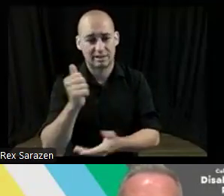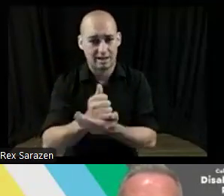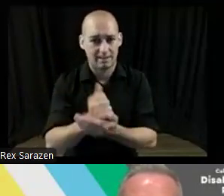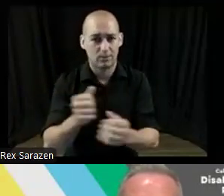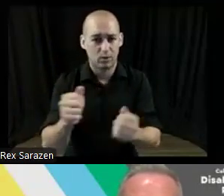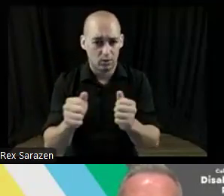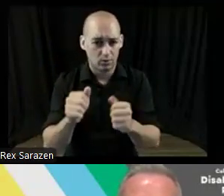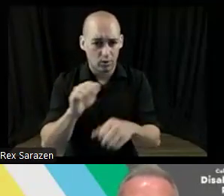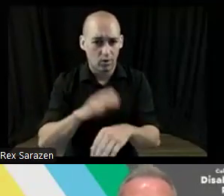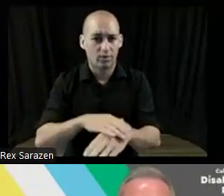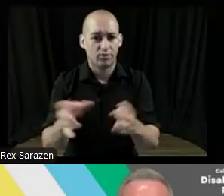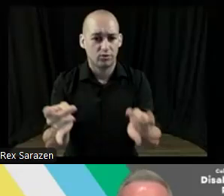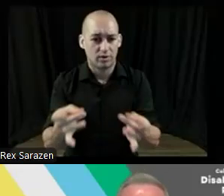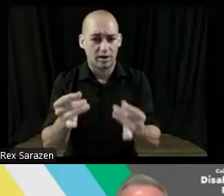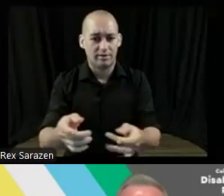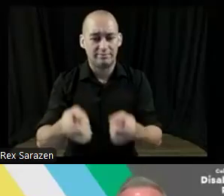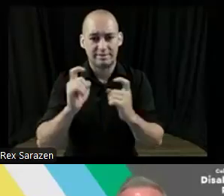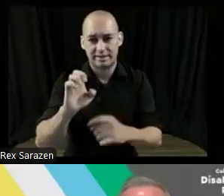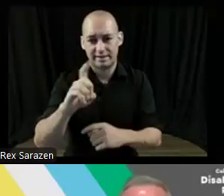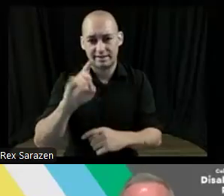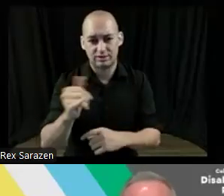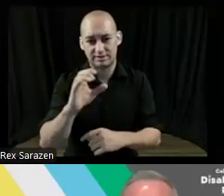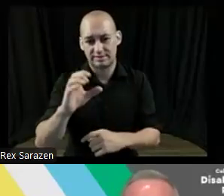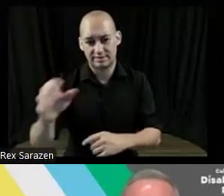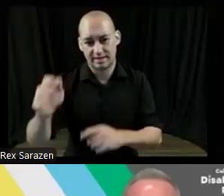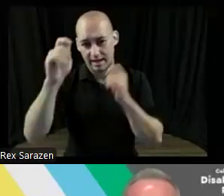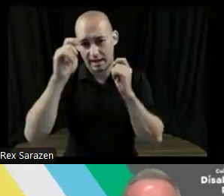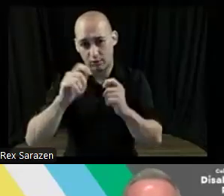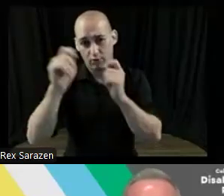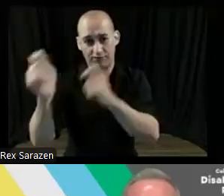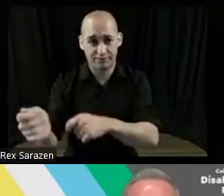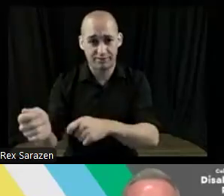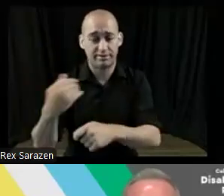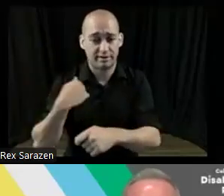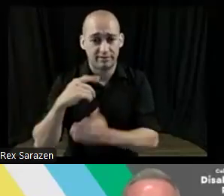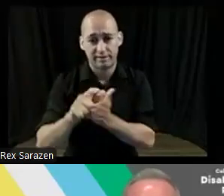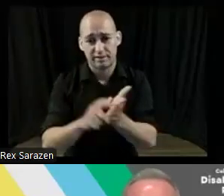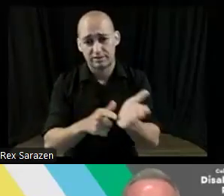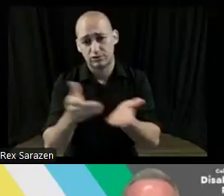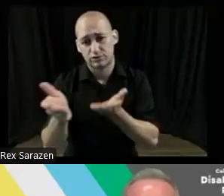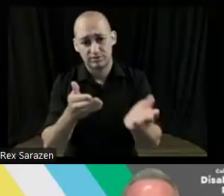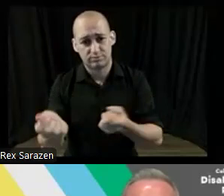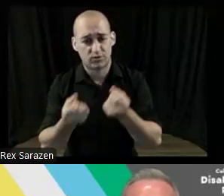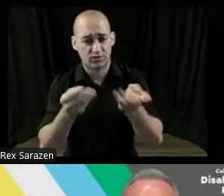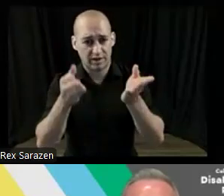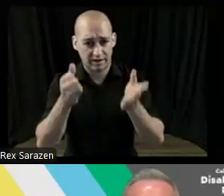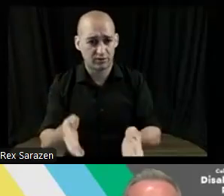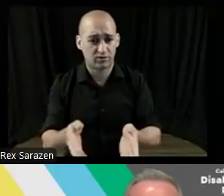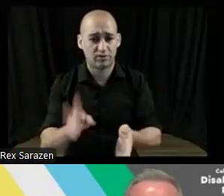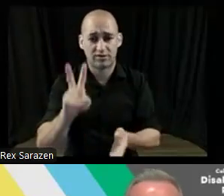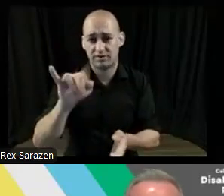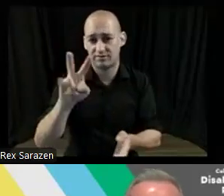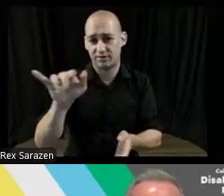was taking my EDJCC hat off and just being a legal services provider. What Vivian was saying really